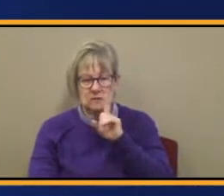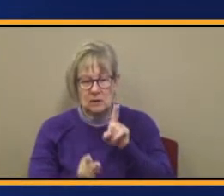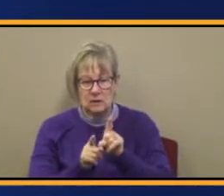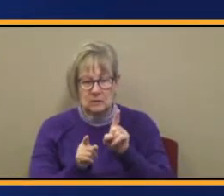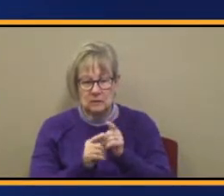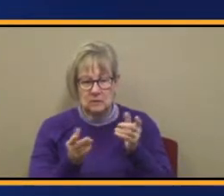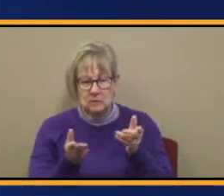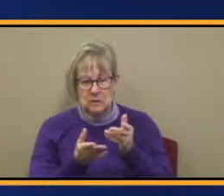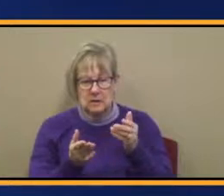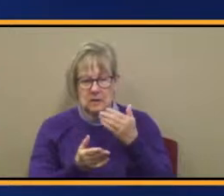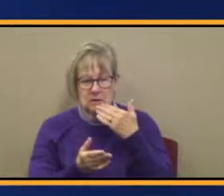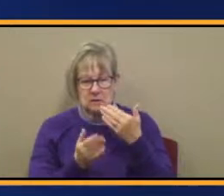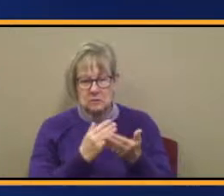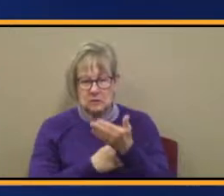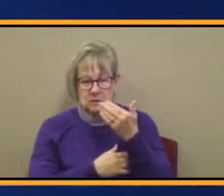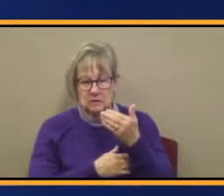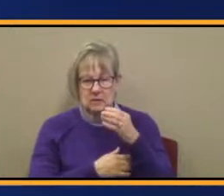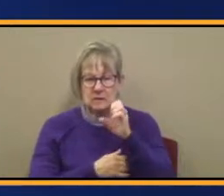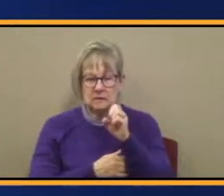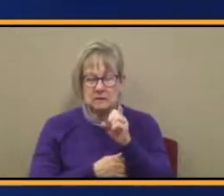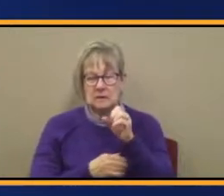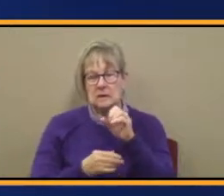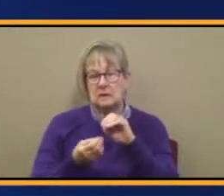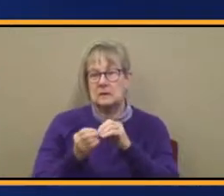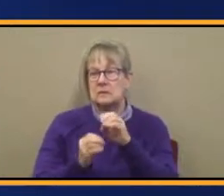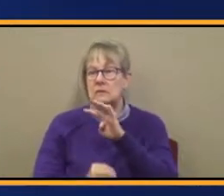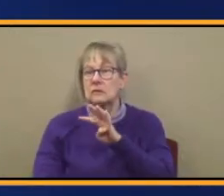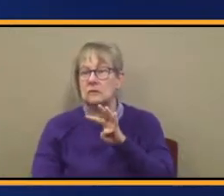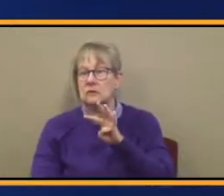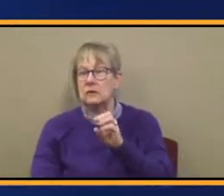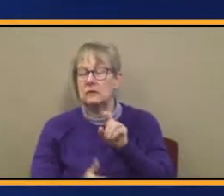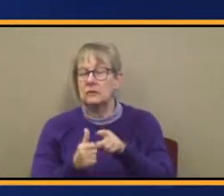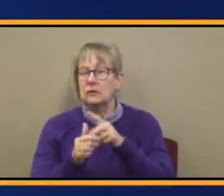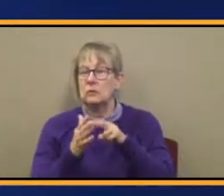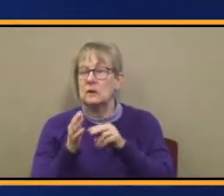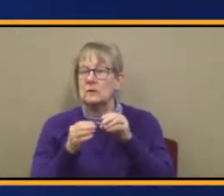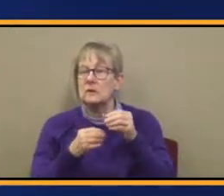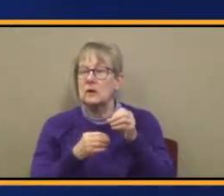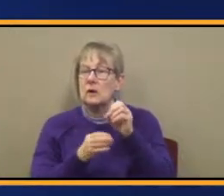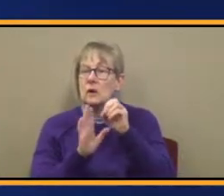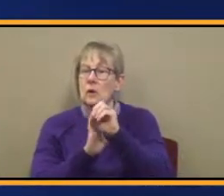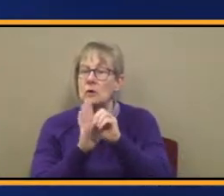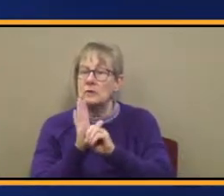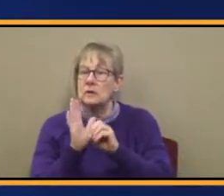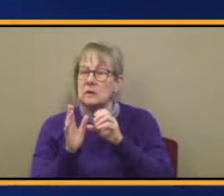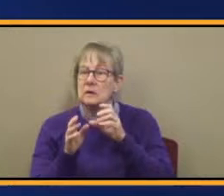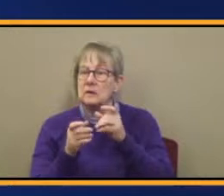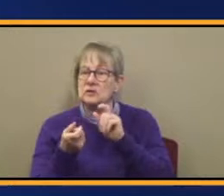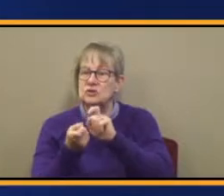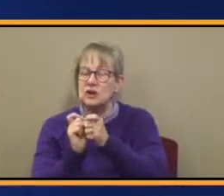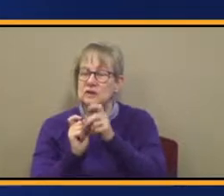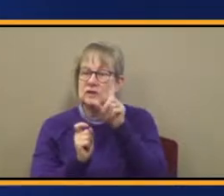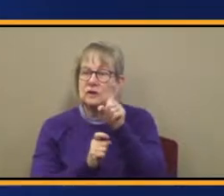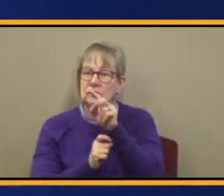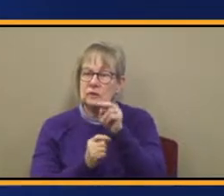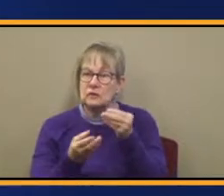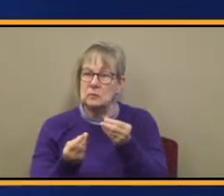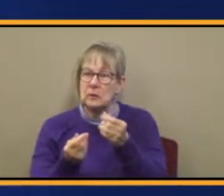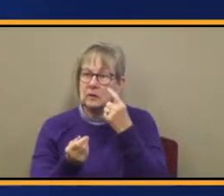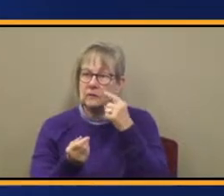Planning and Inspections. Items 34 is the first reading of an ordinance rezoning property to SD Special Development. This is